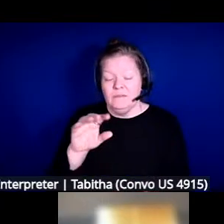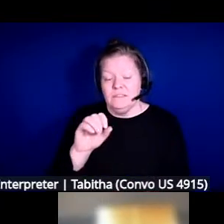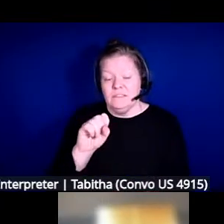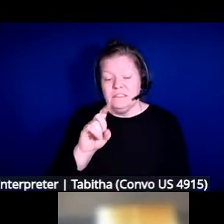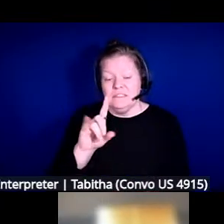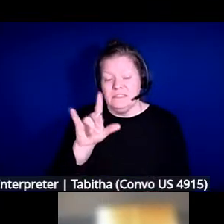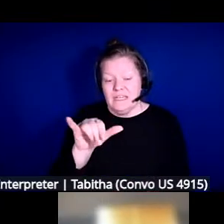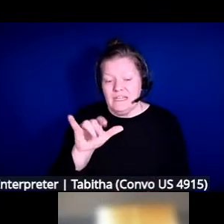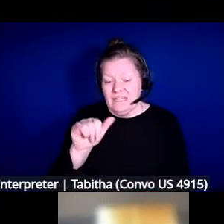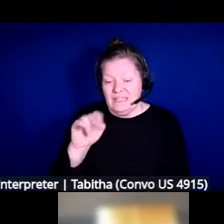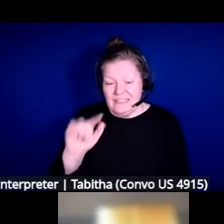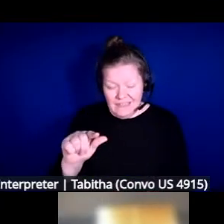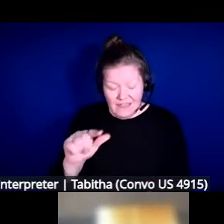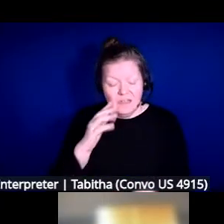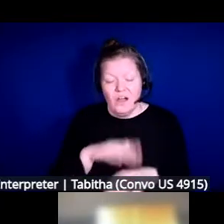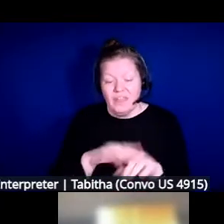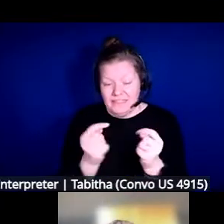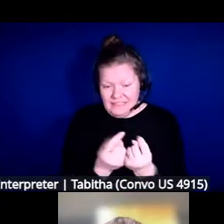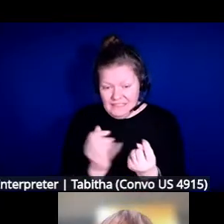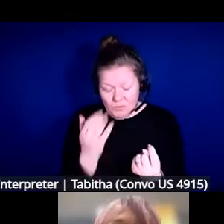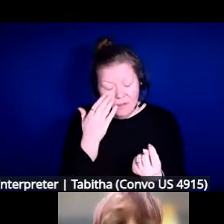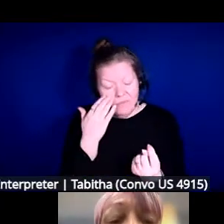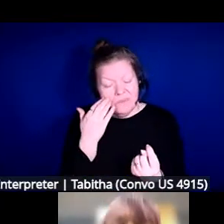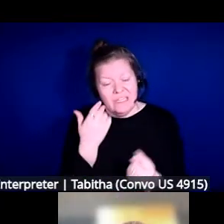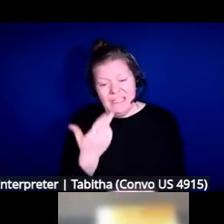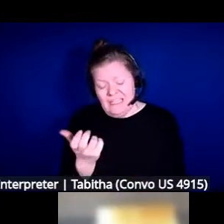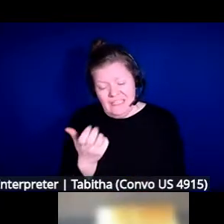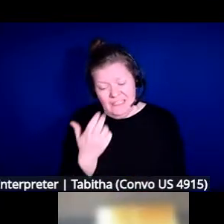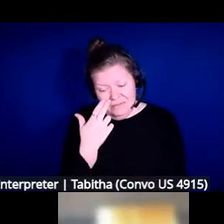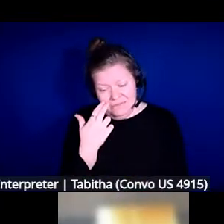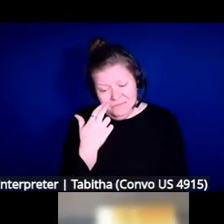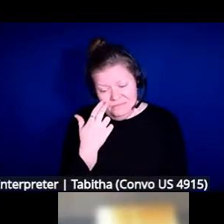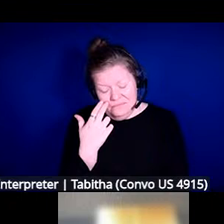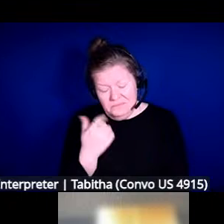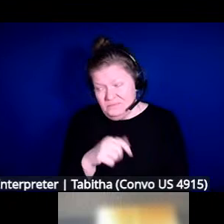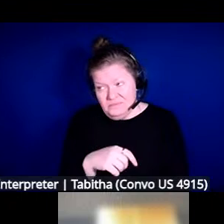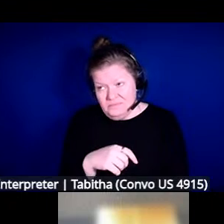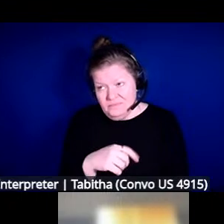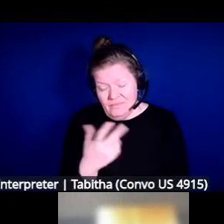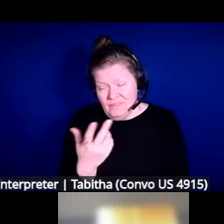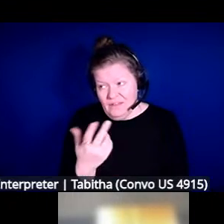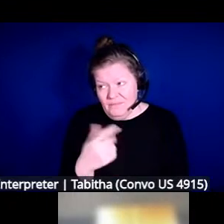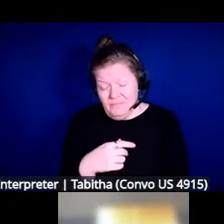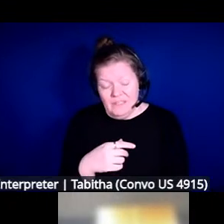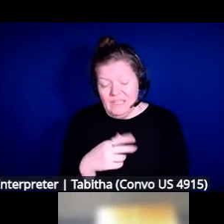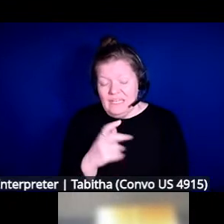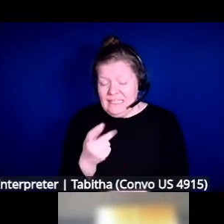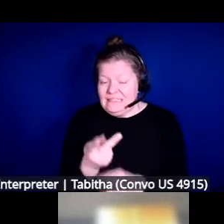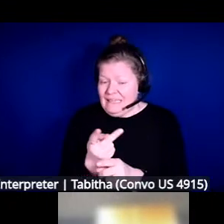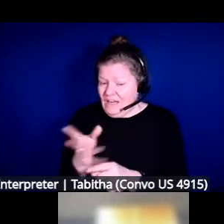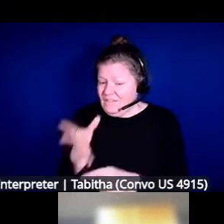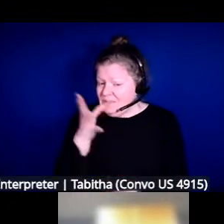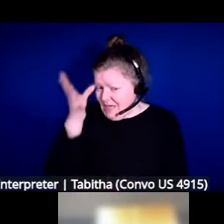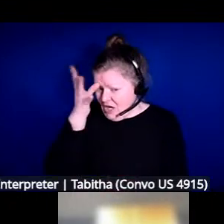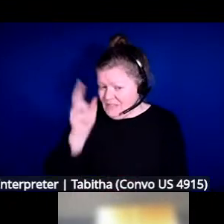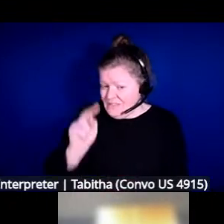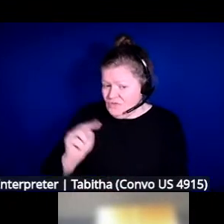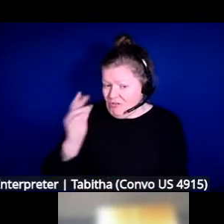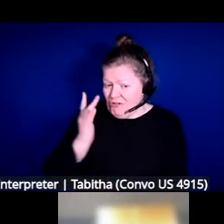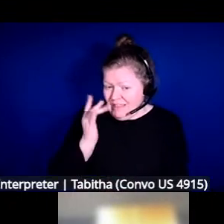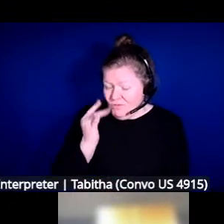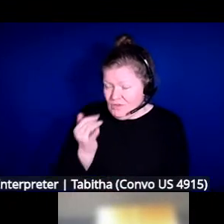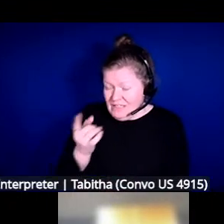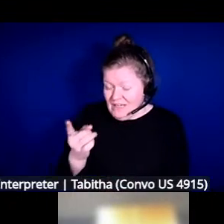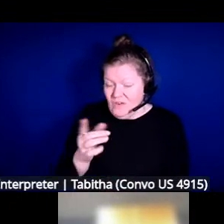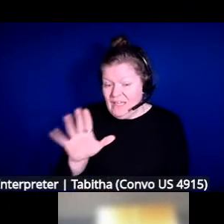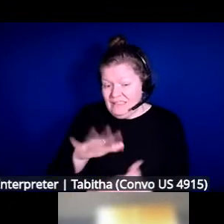Sunny Yang is on our team as well, and he is um taking care of his parents up in Northern California.